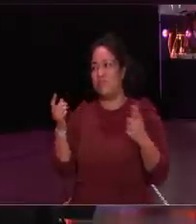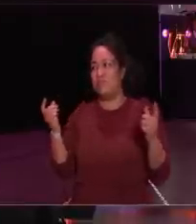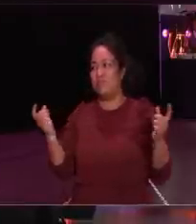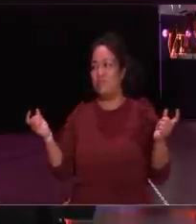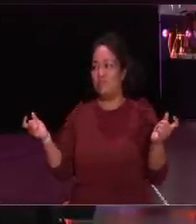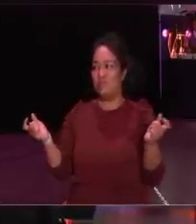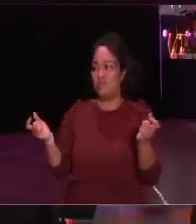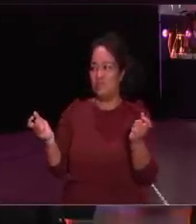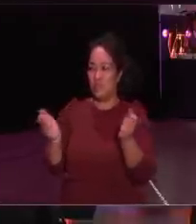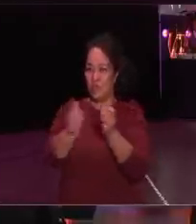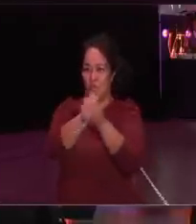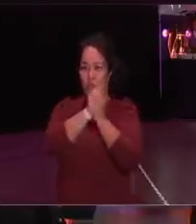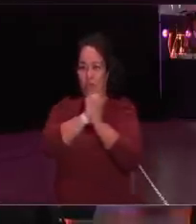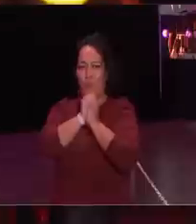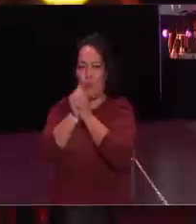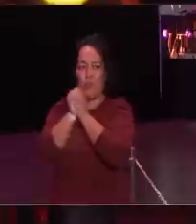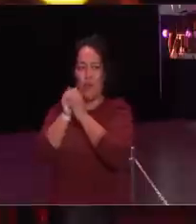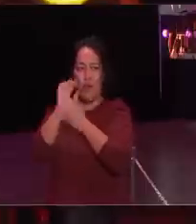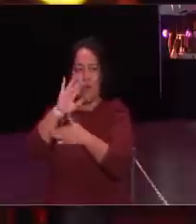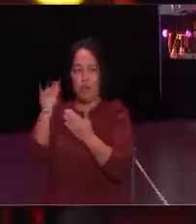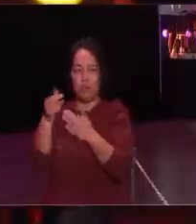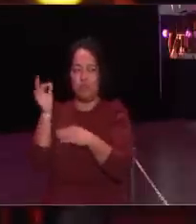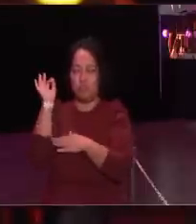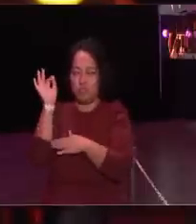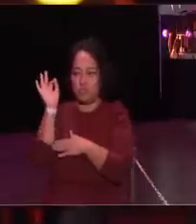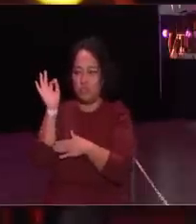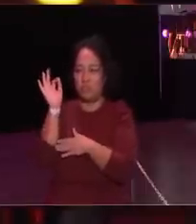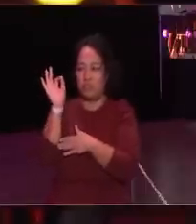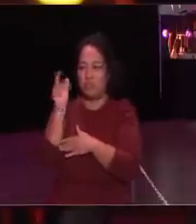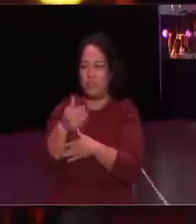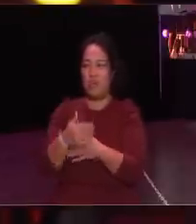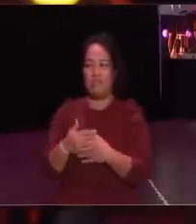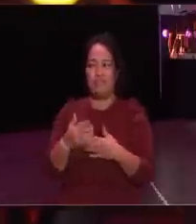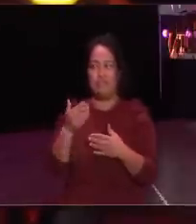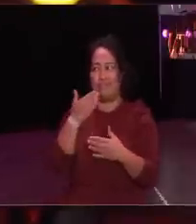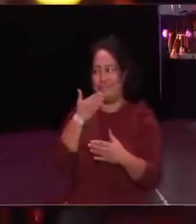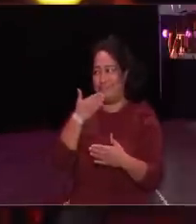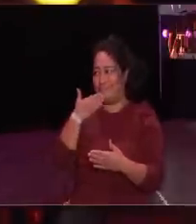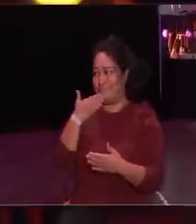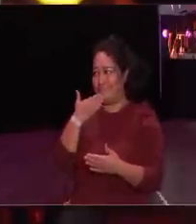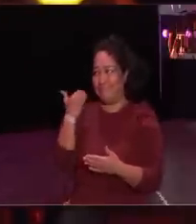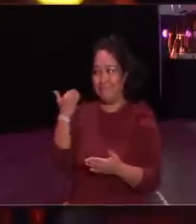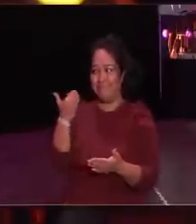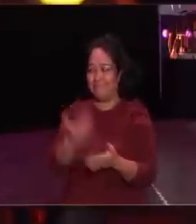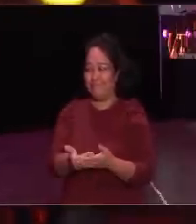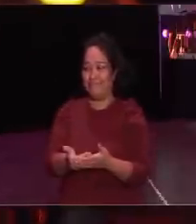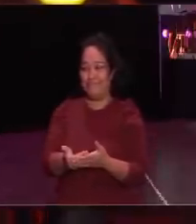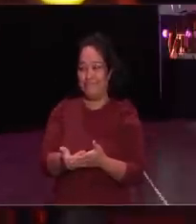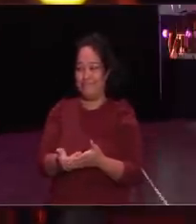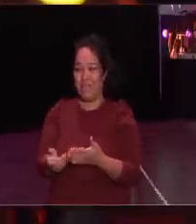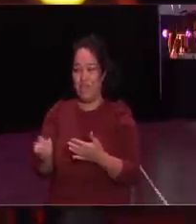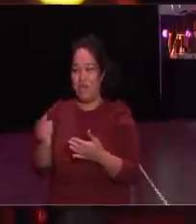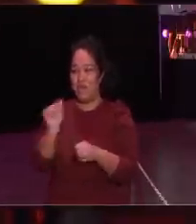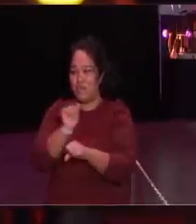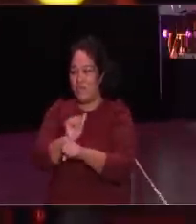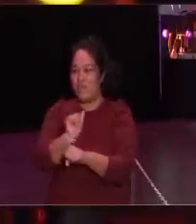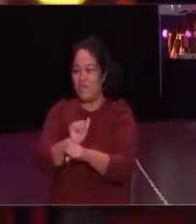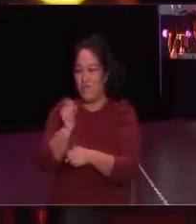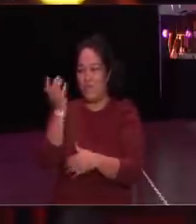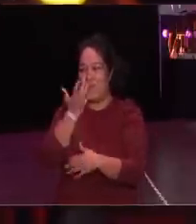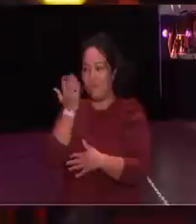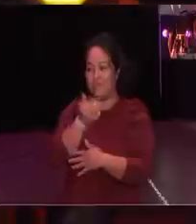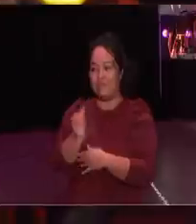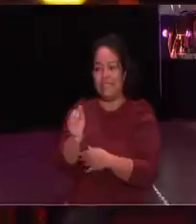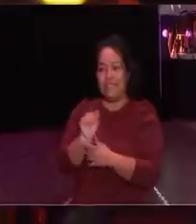predicadores. I would like to congratulate all the preachers. Qué tremendo trabajo que hicieron. What a tremendous work they've done. Pastor Jacob.